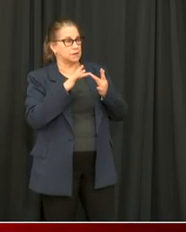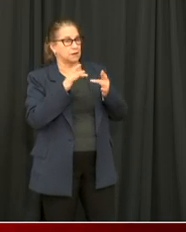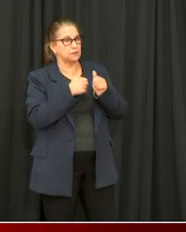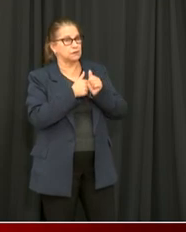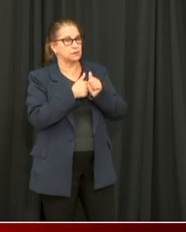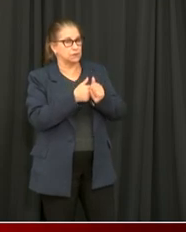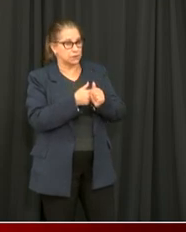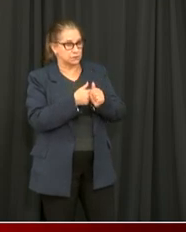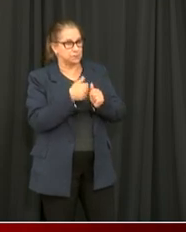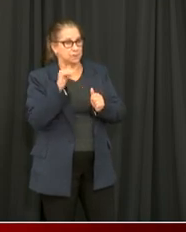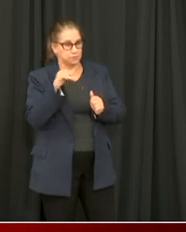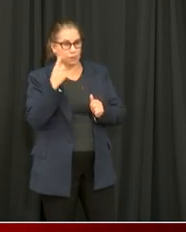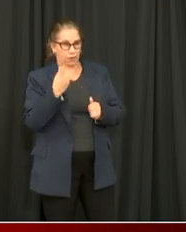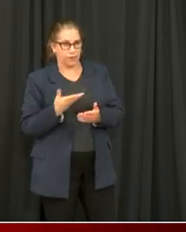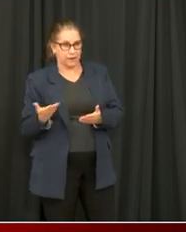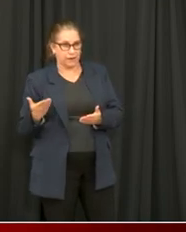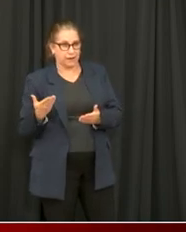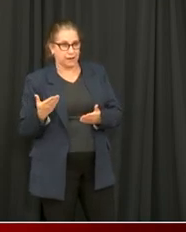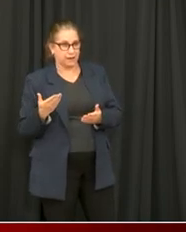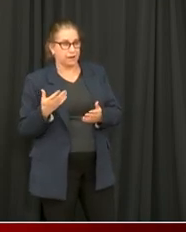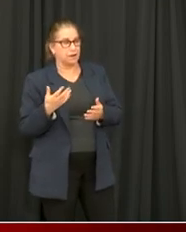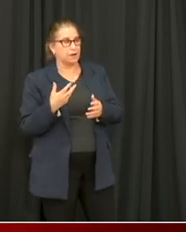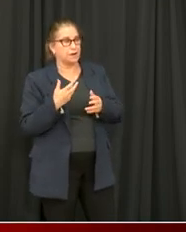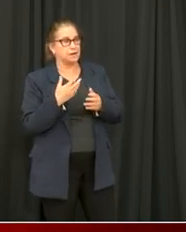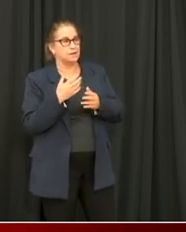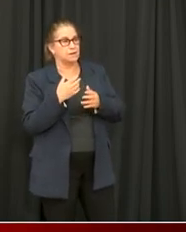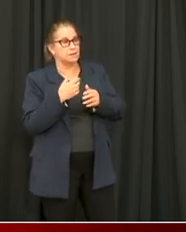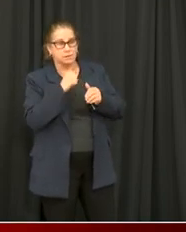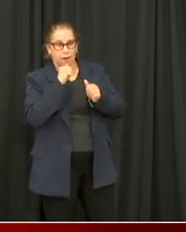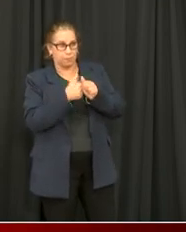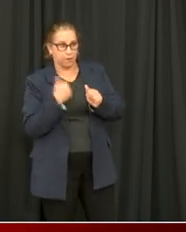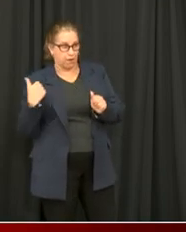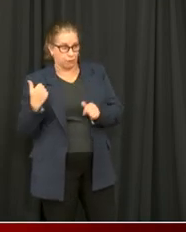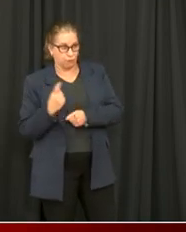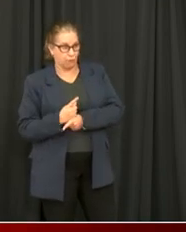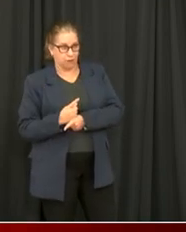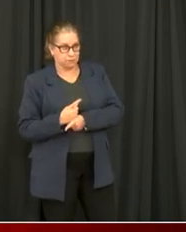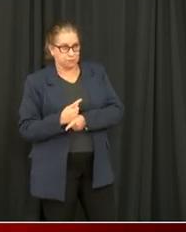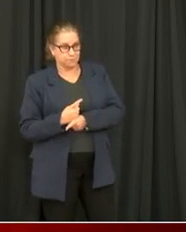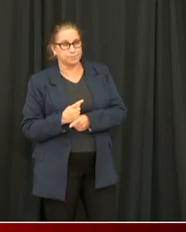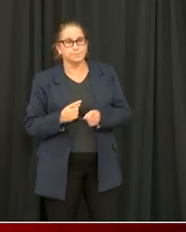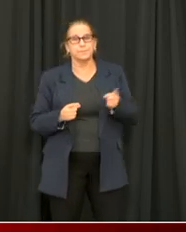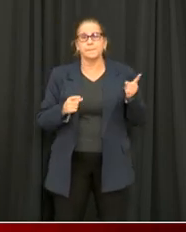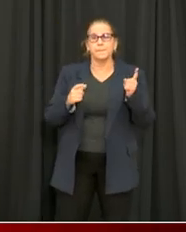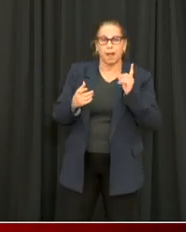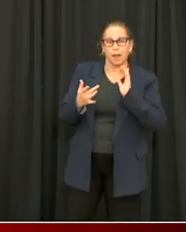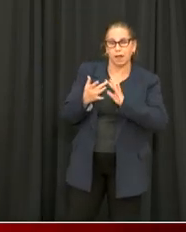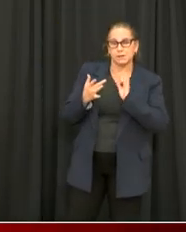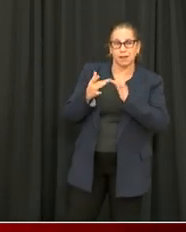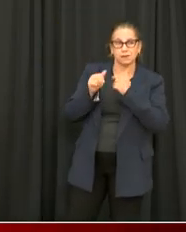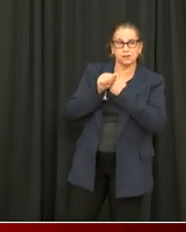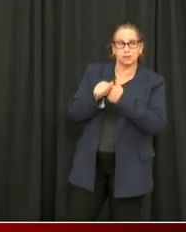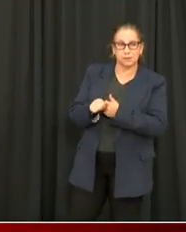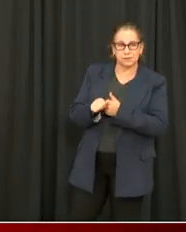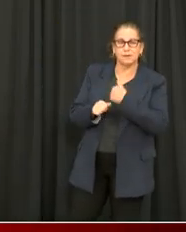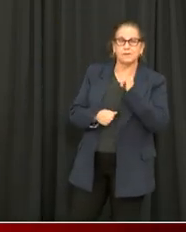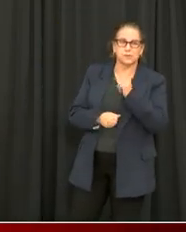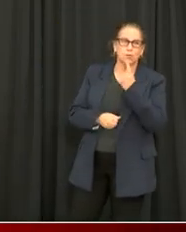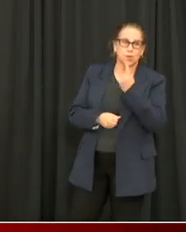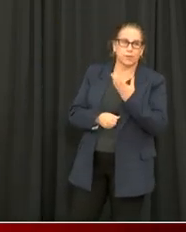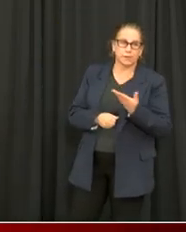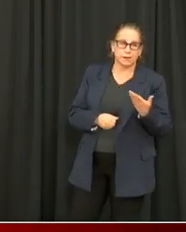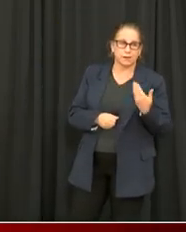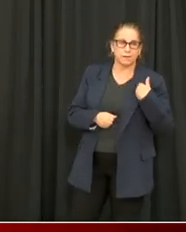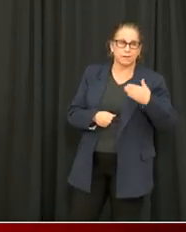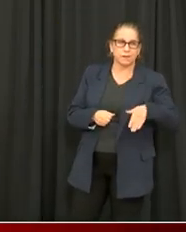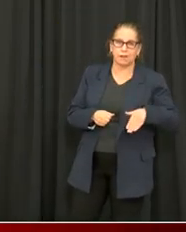thing that is lagging behind here? It's the one thing that we have not met, and I